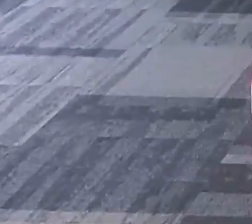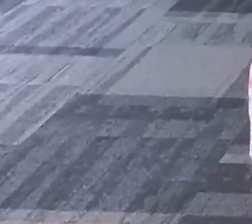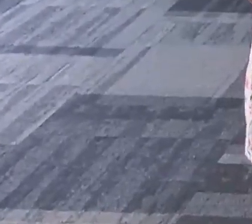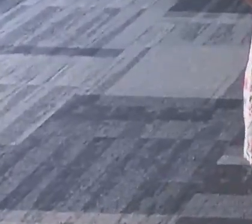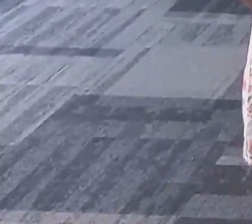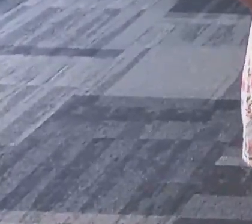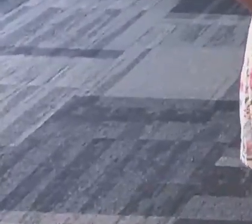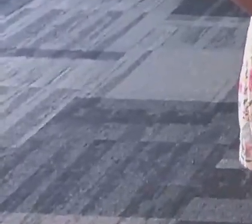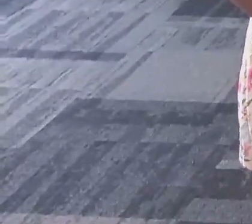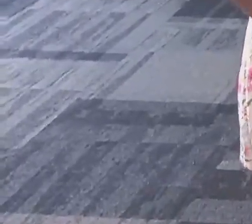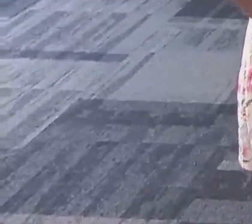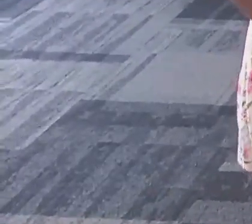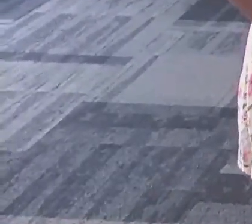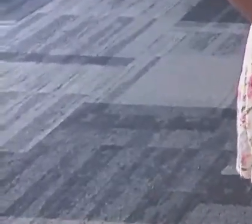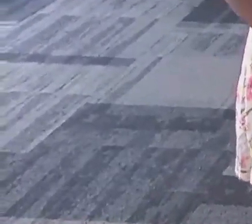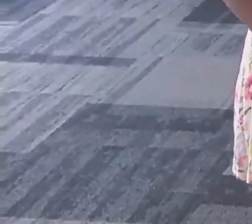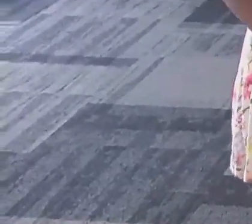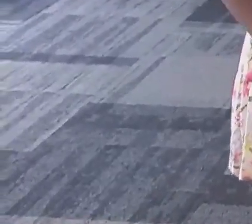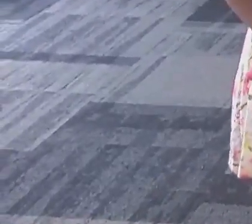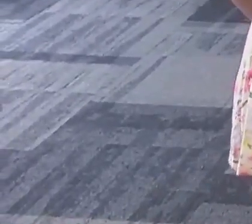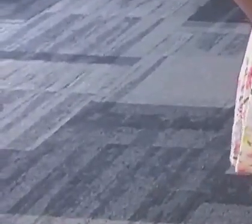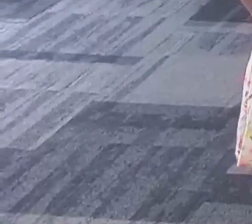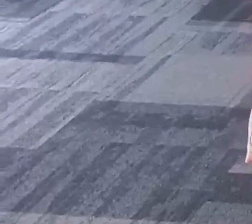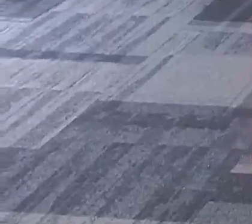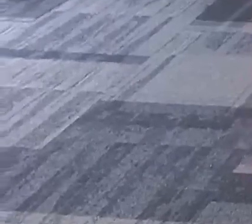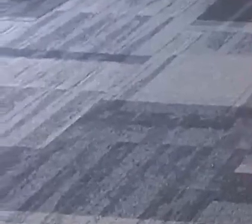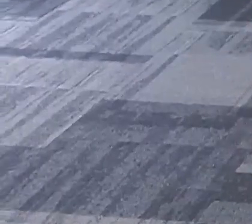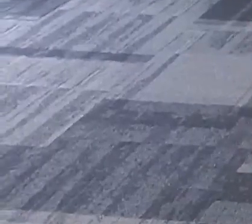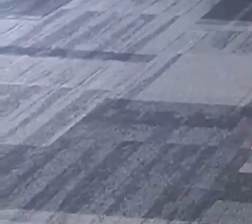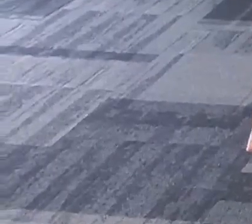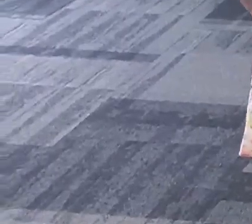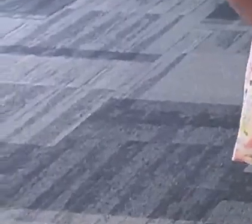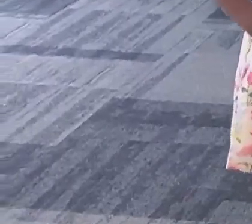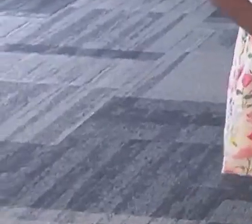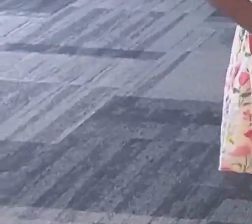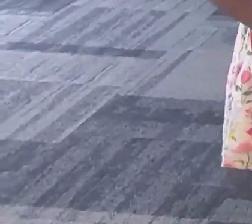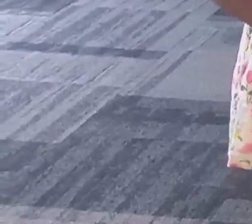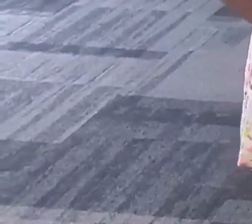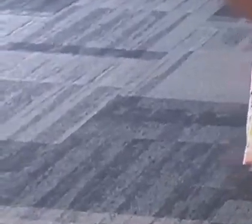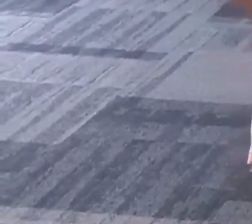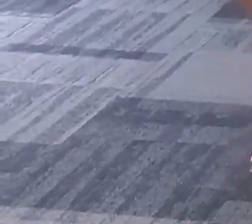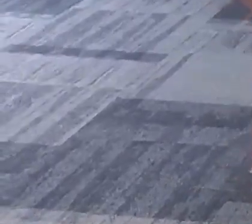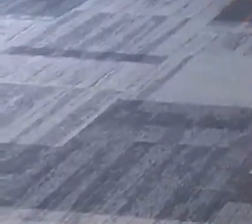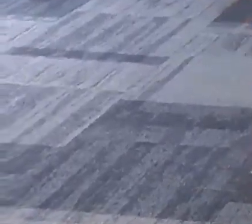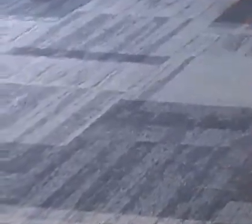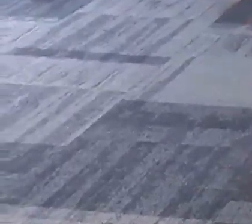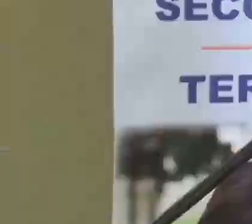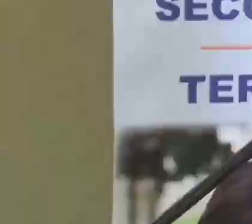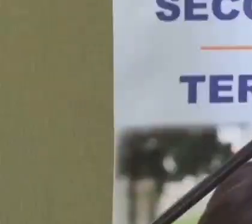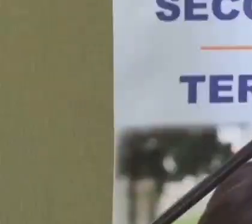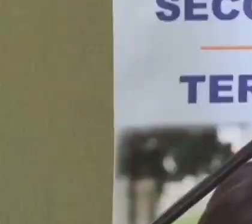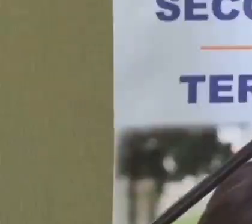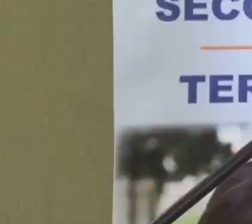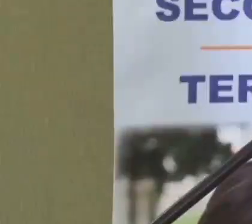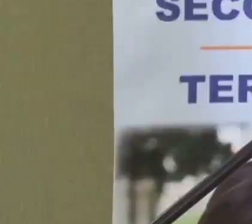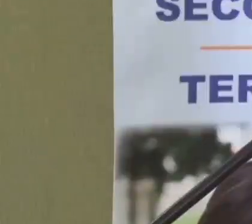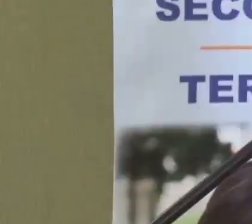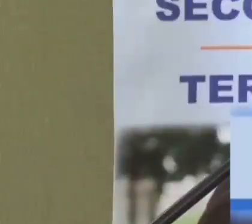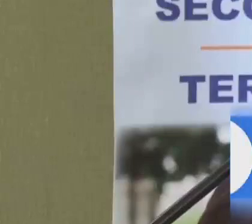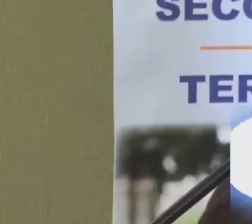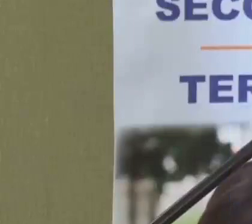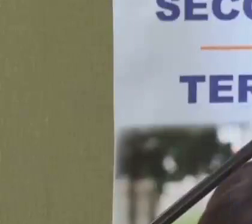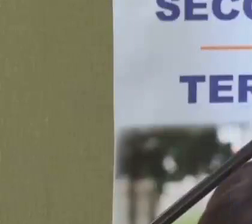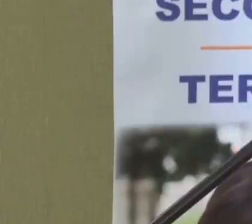Minister of Education, Dr. the Honorable Nian Gadsby Dolly, was mesmerized by Corinne's talent. I can tell